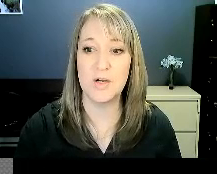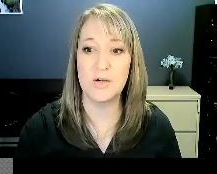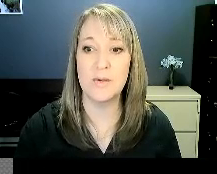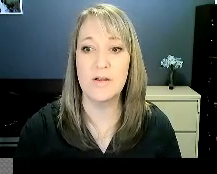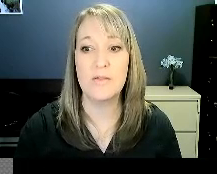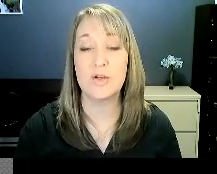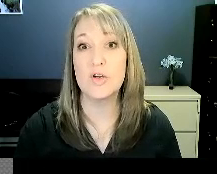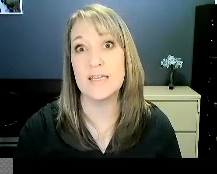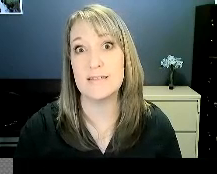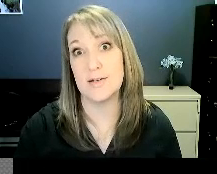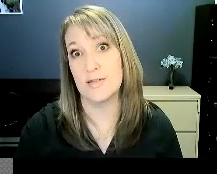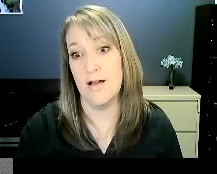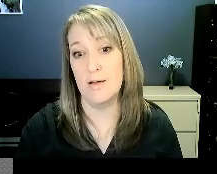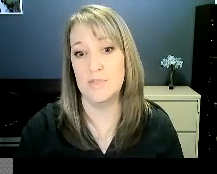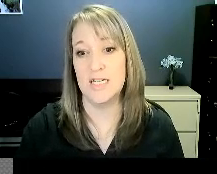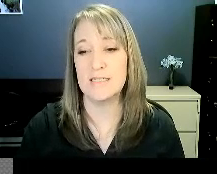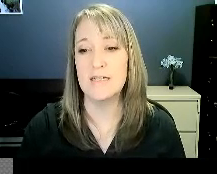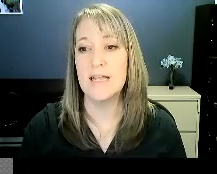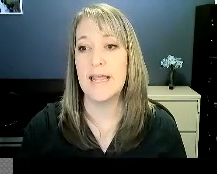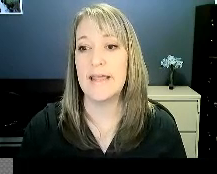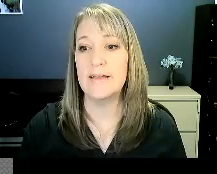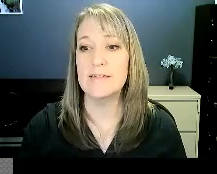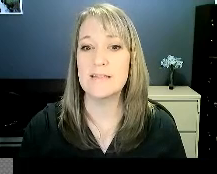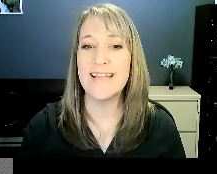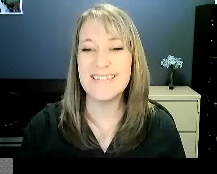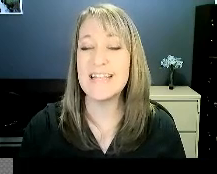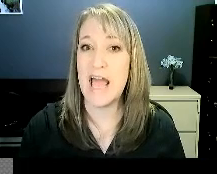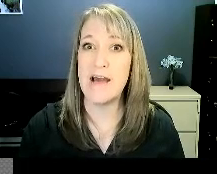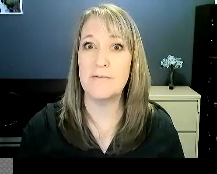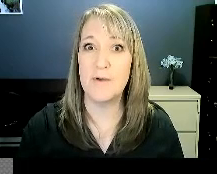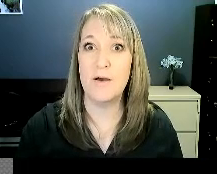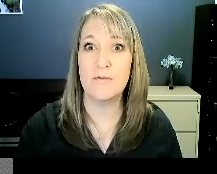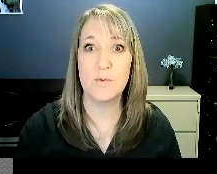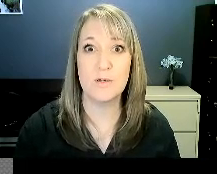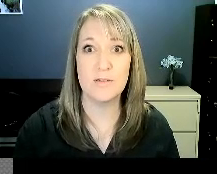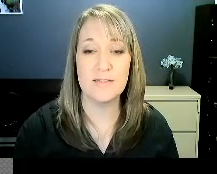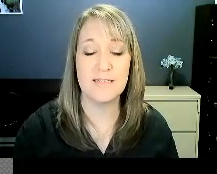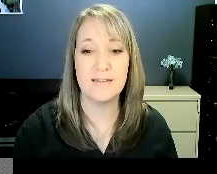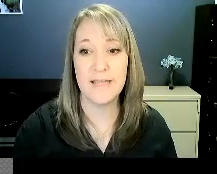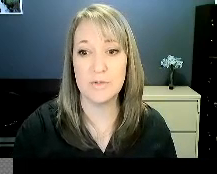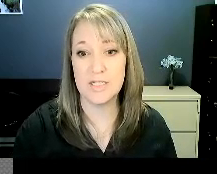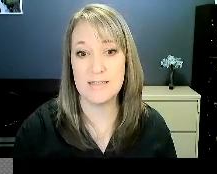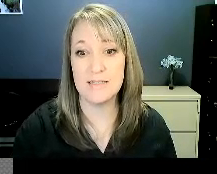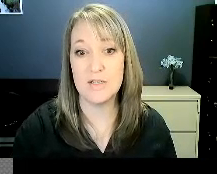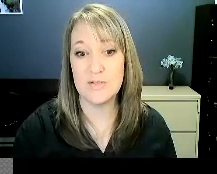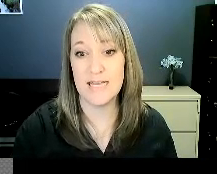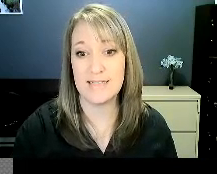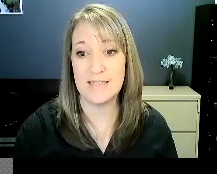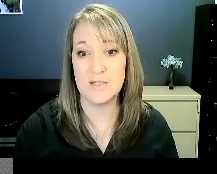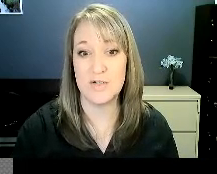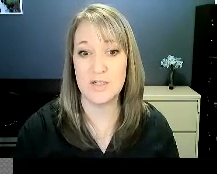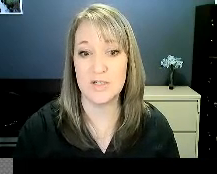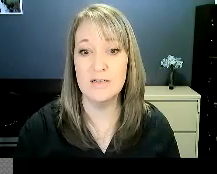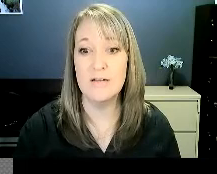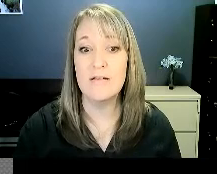the verb, the cookies are the object. And less than half of the world's languages use that